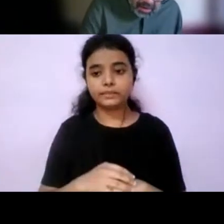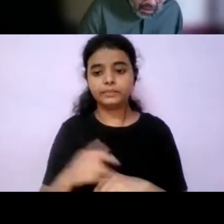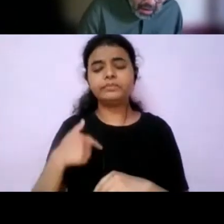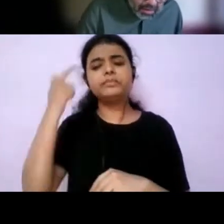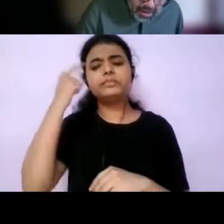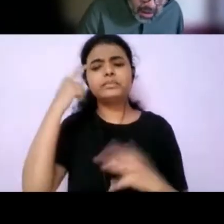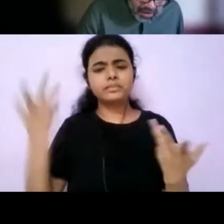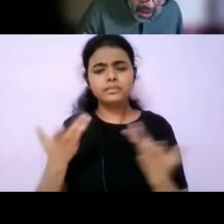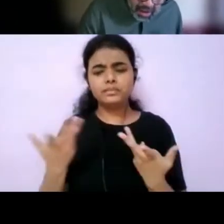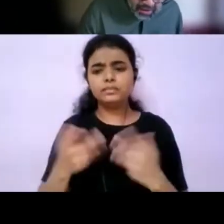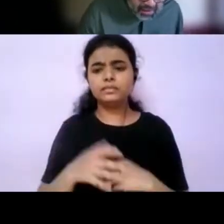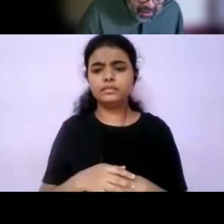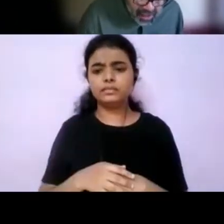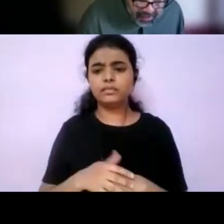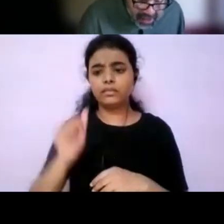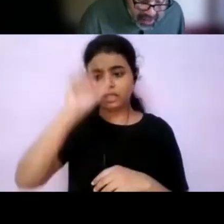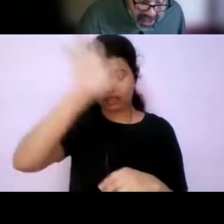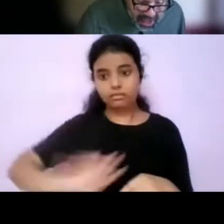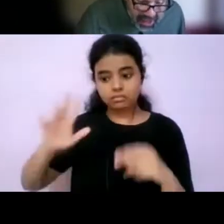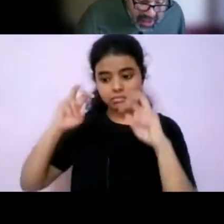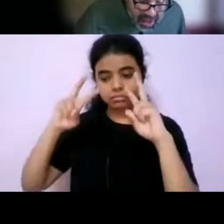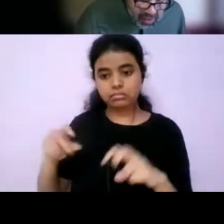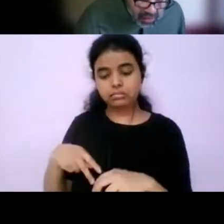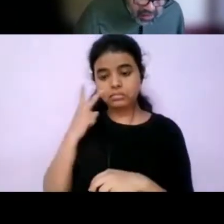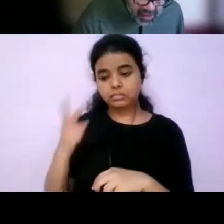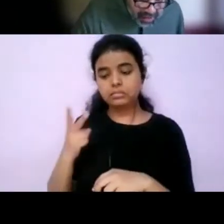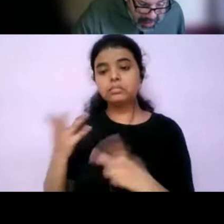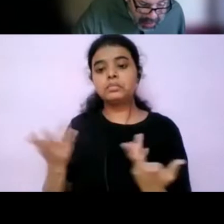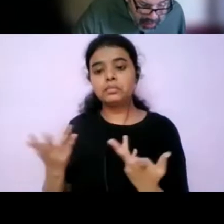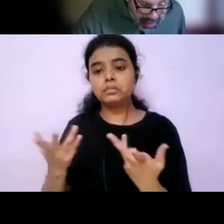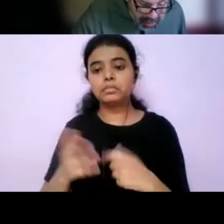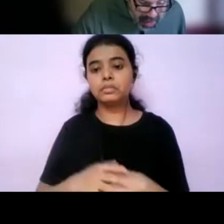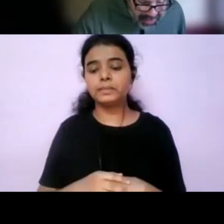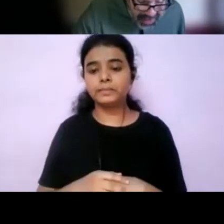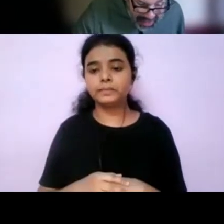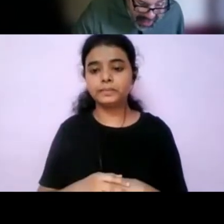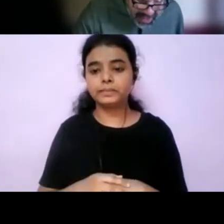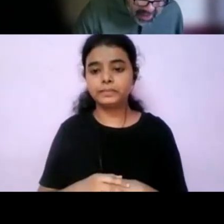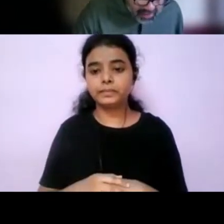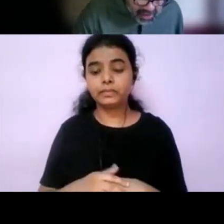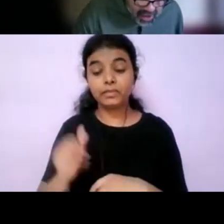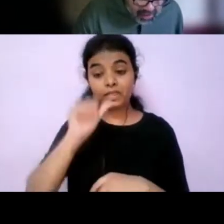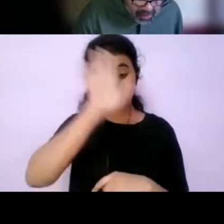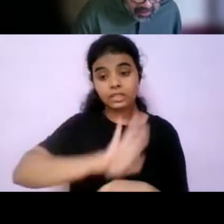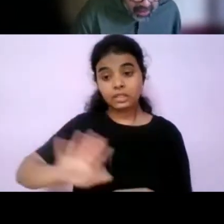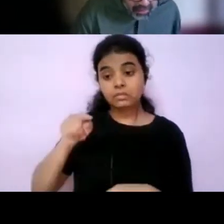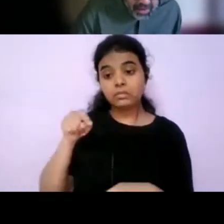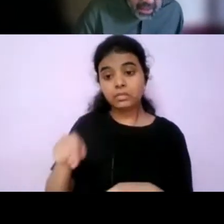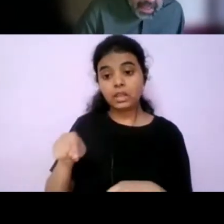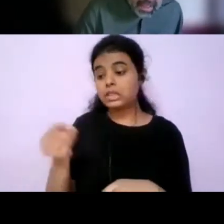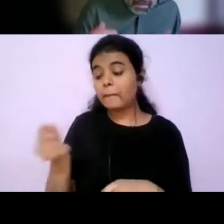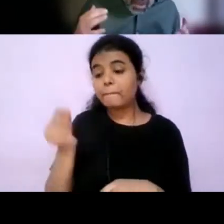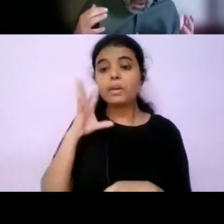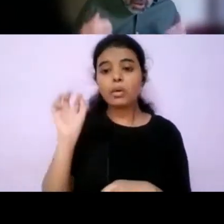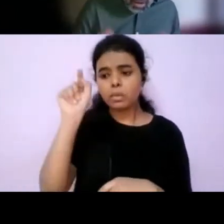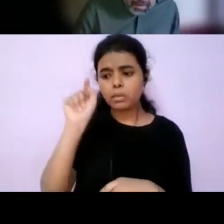been looking through, I think research in India, such as that of Anita Guy, also shows how important this work is in India. As Anita points out,